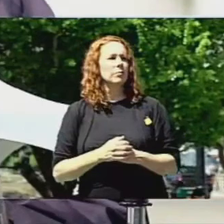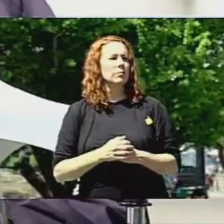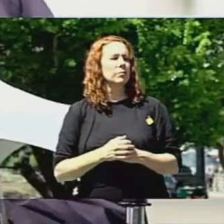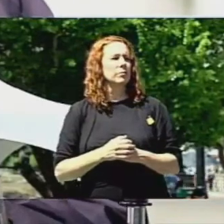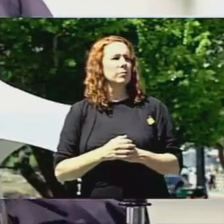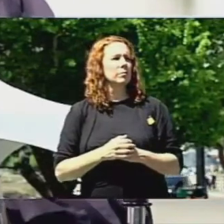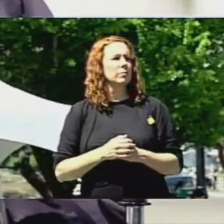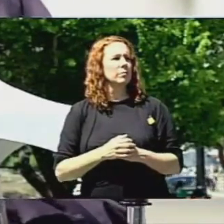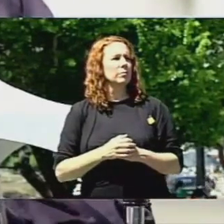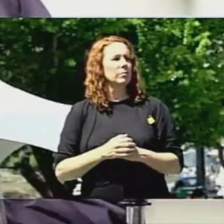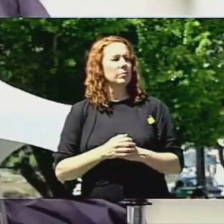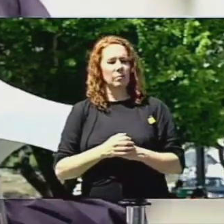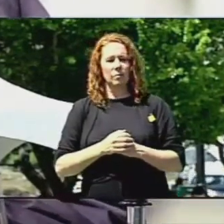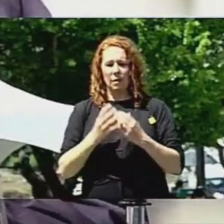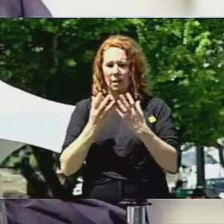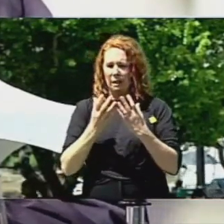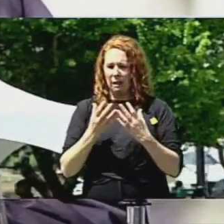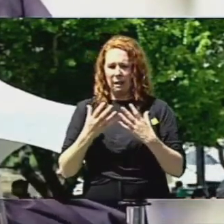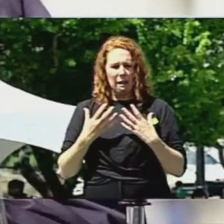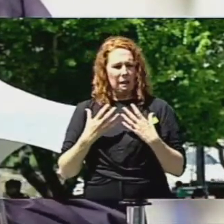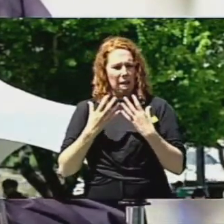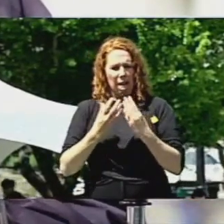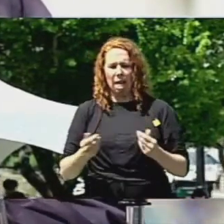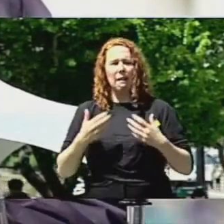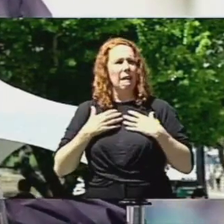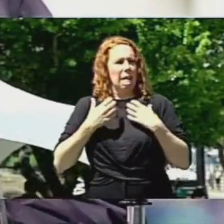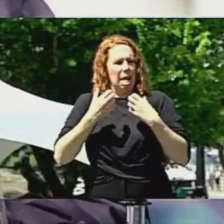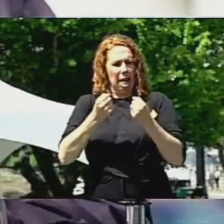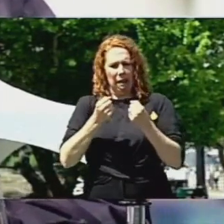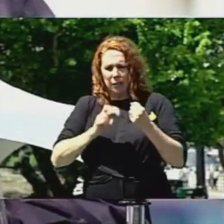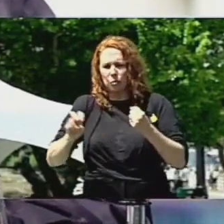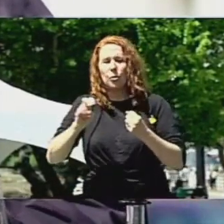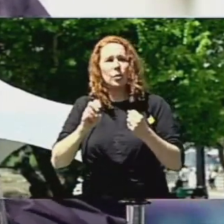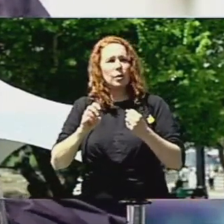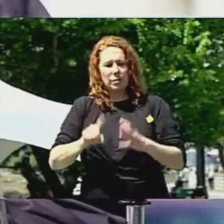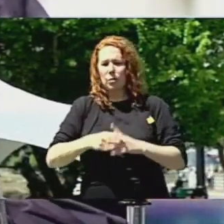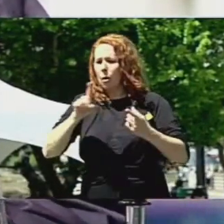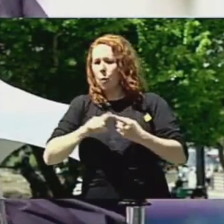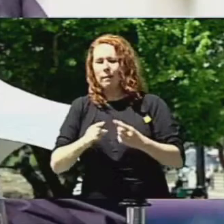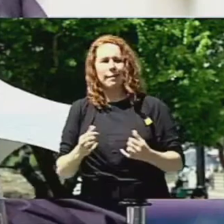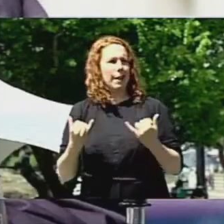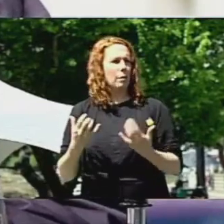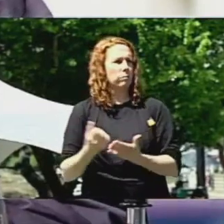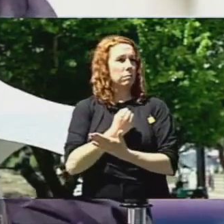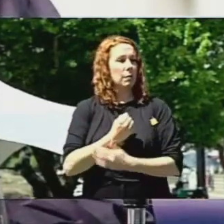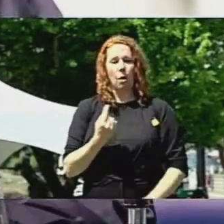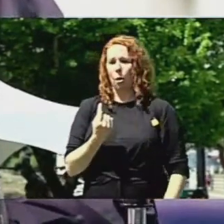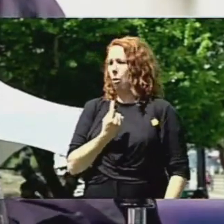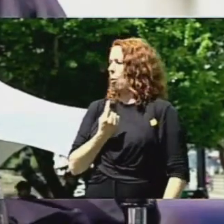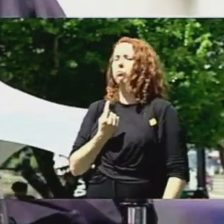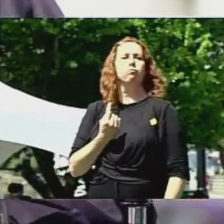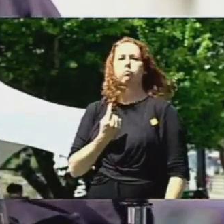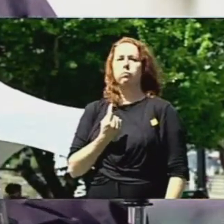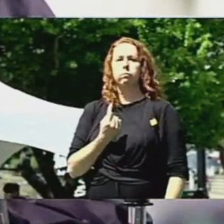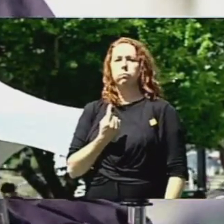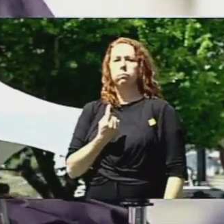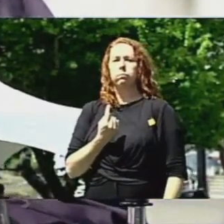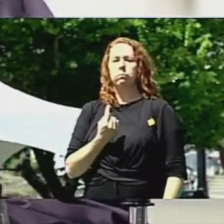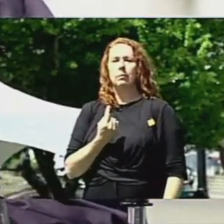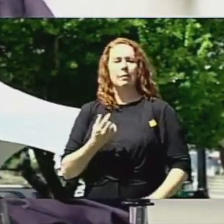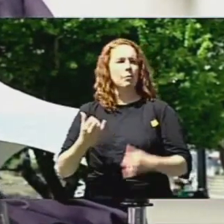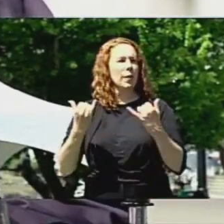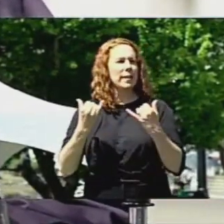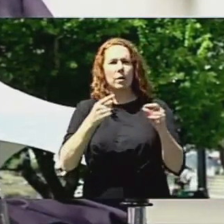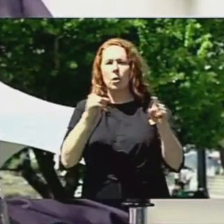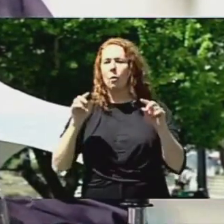The time to begin this healing journey is now, but this is a journey that can't be taken alone. So I want you all to look